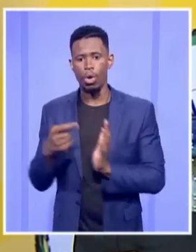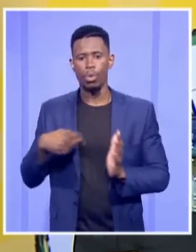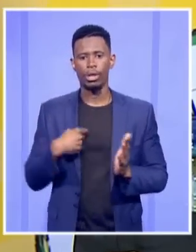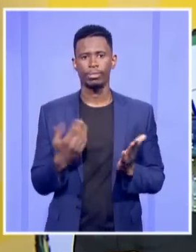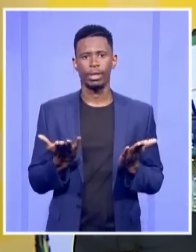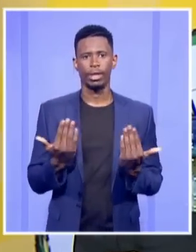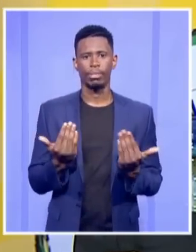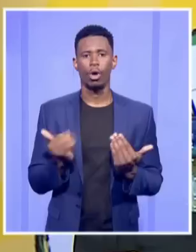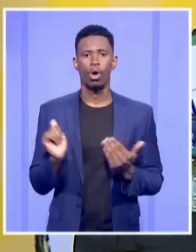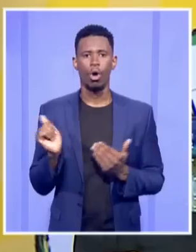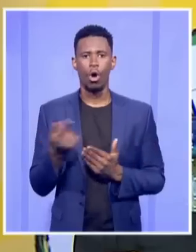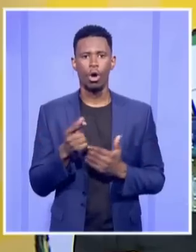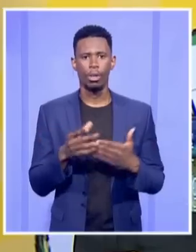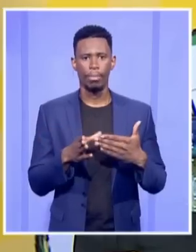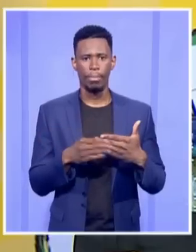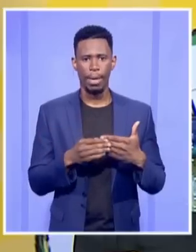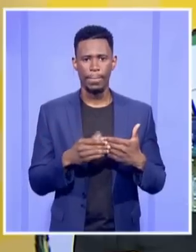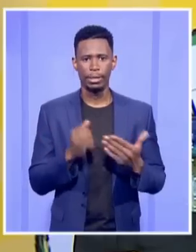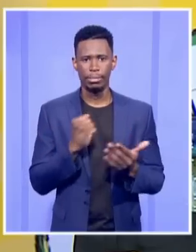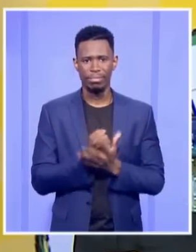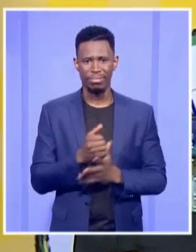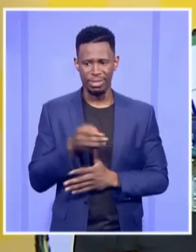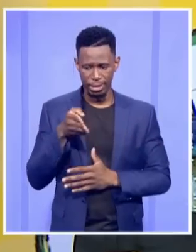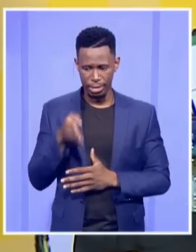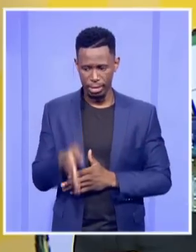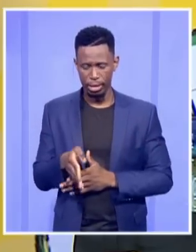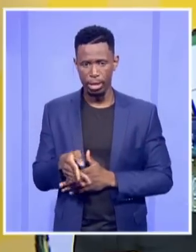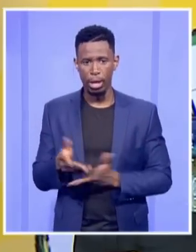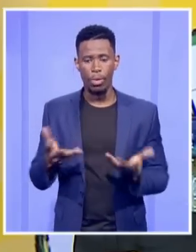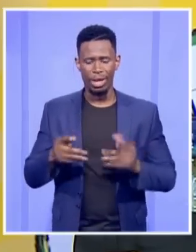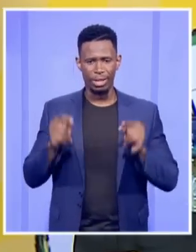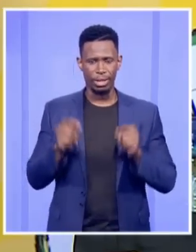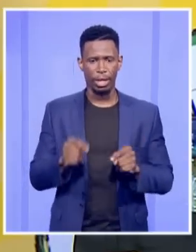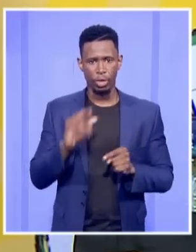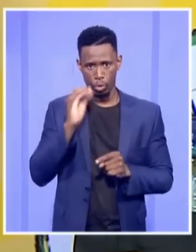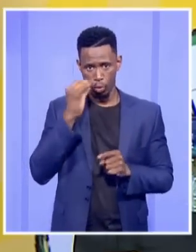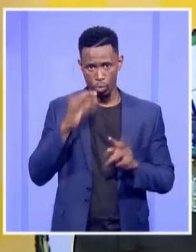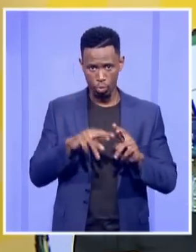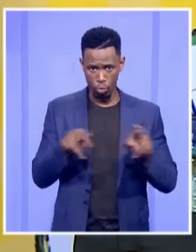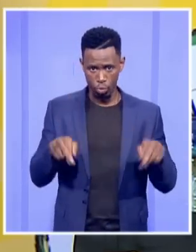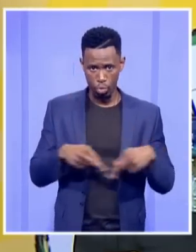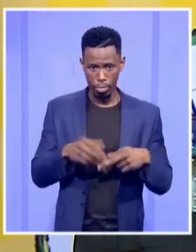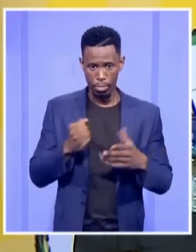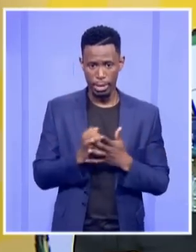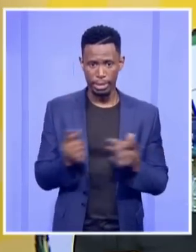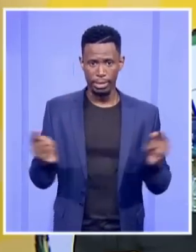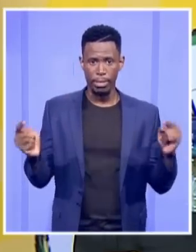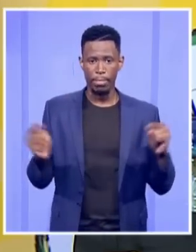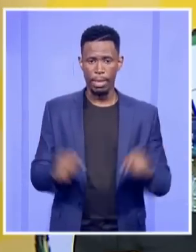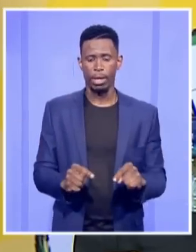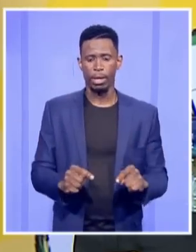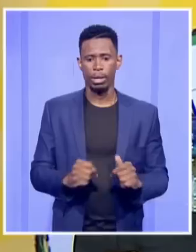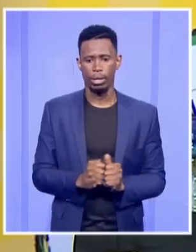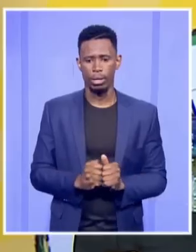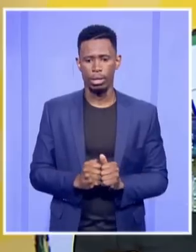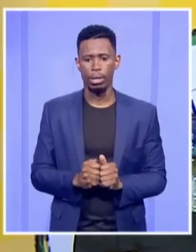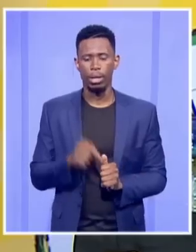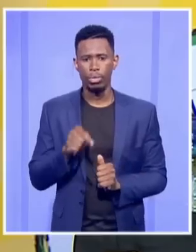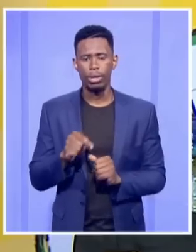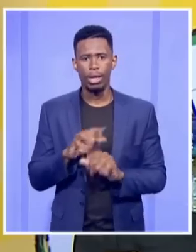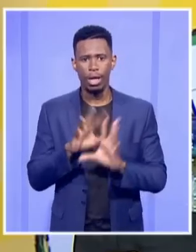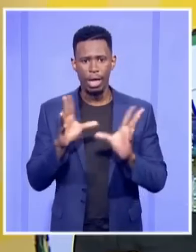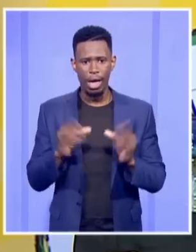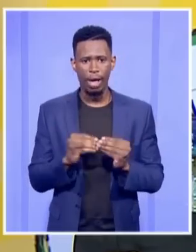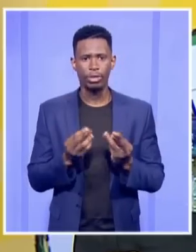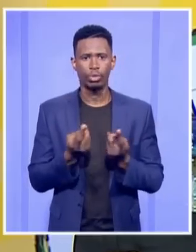of the media to be here in the media village. You have got ablution facilities here in the media